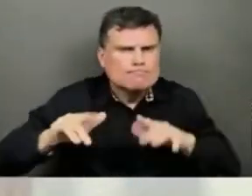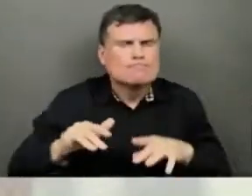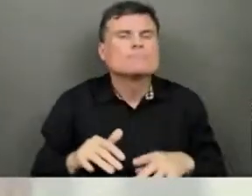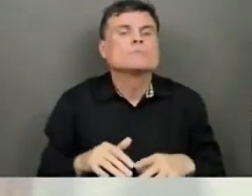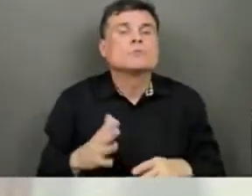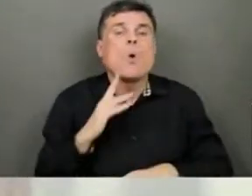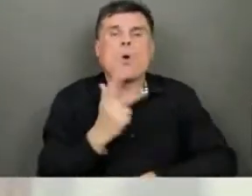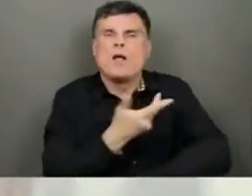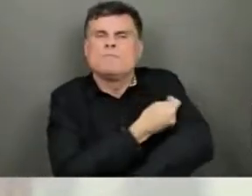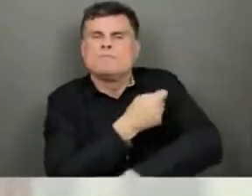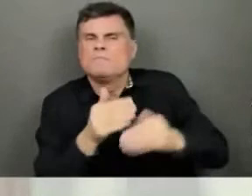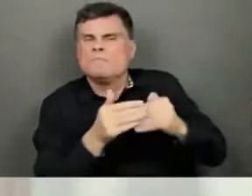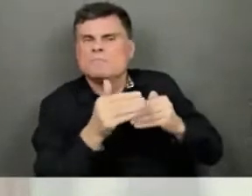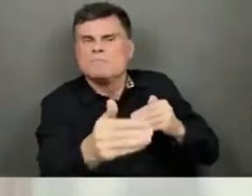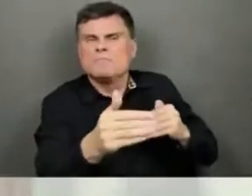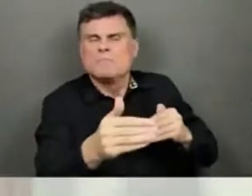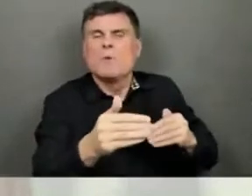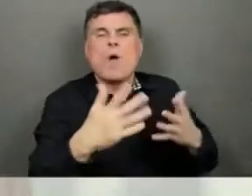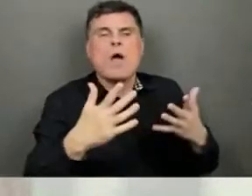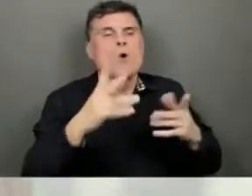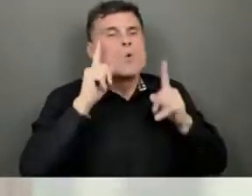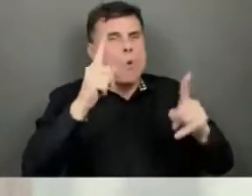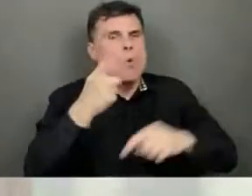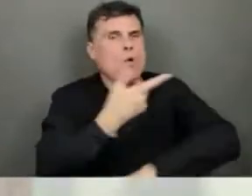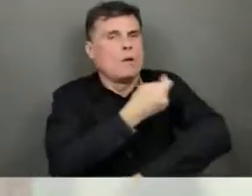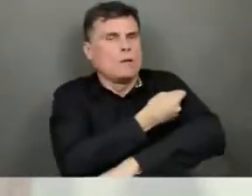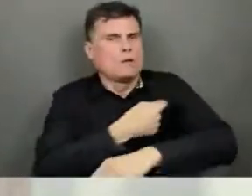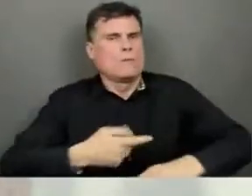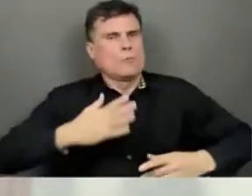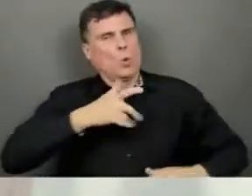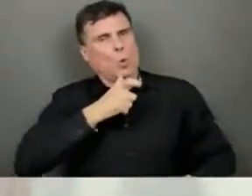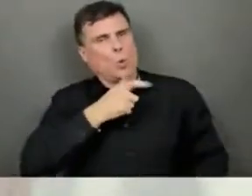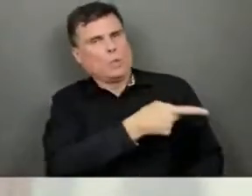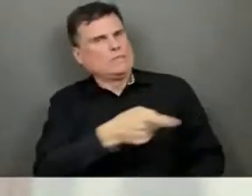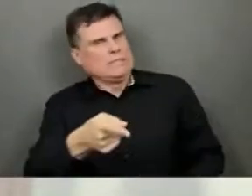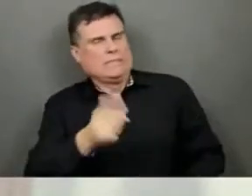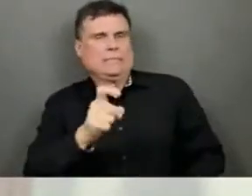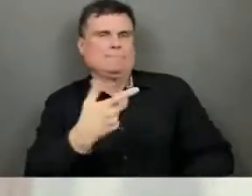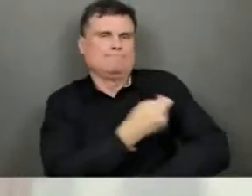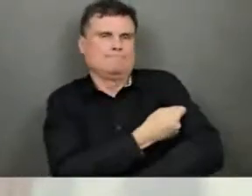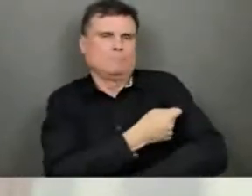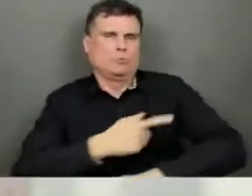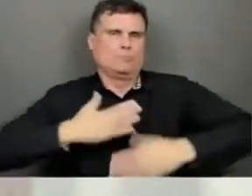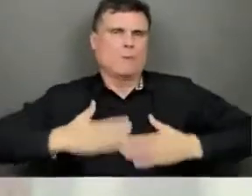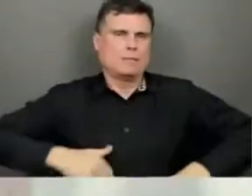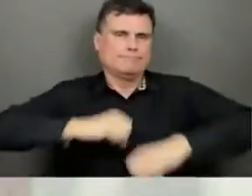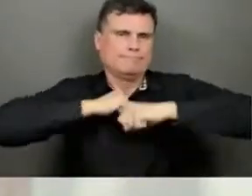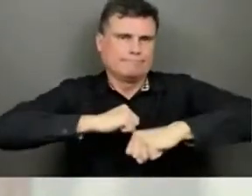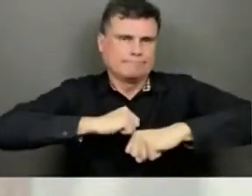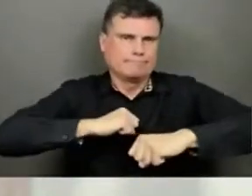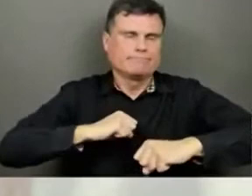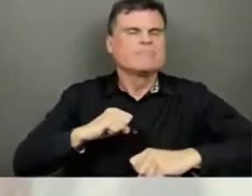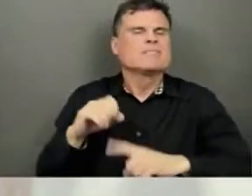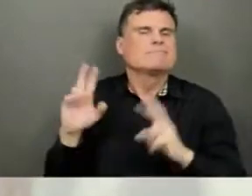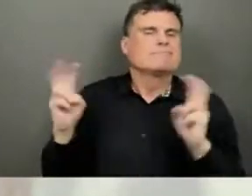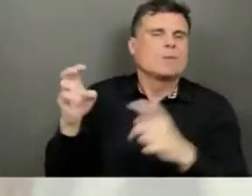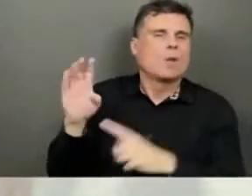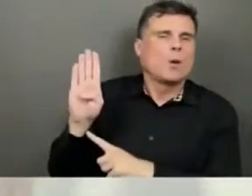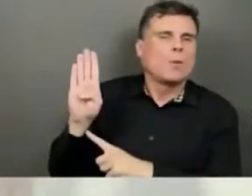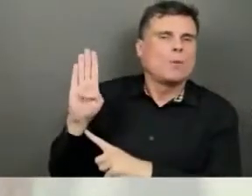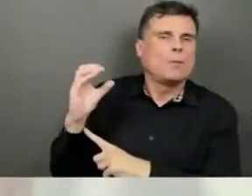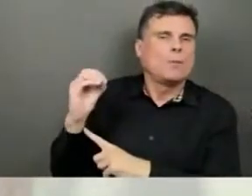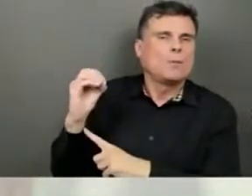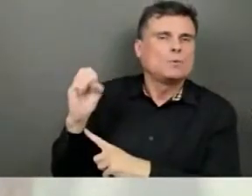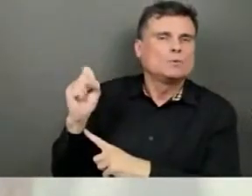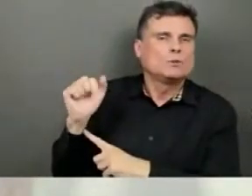months. So we will be offering a spring booster program, aligning pretty much with the guidance from the